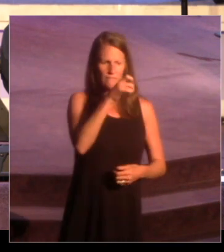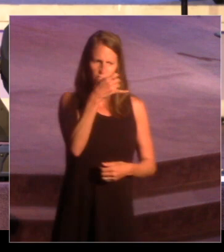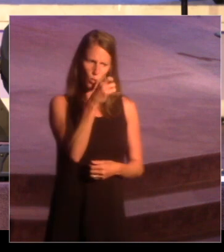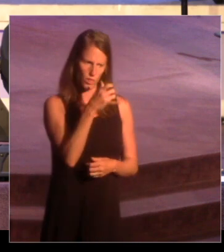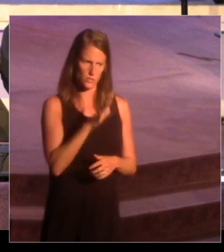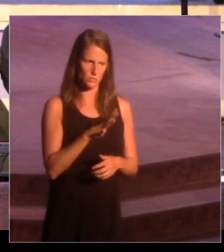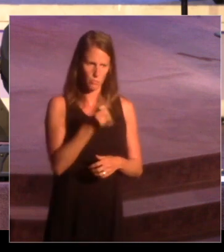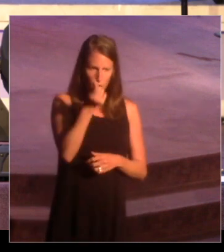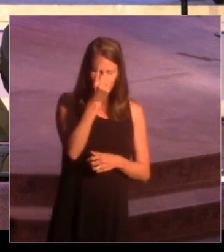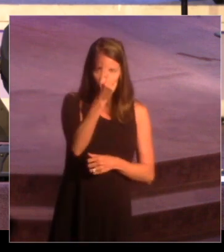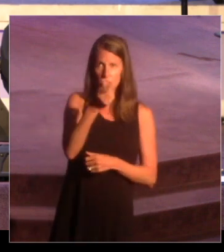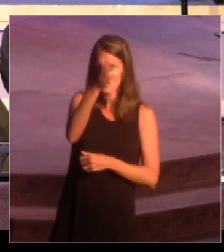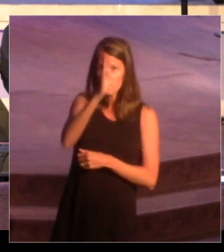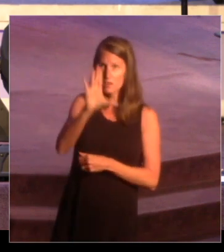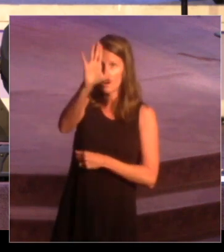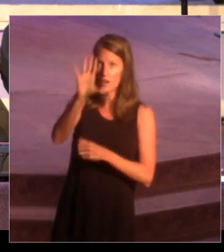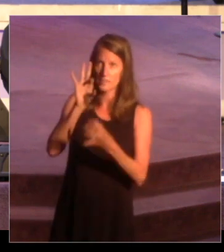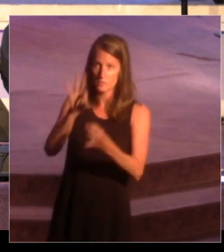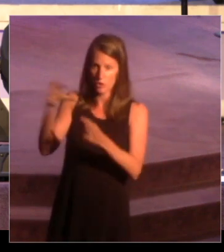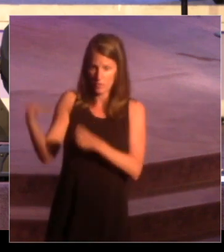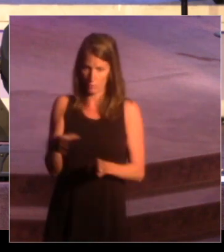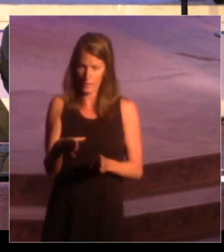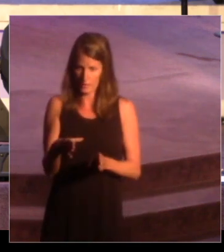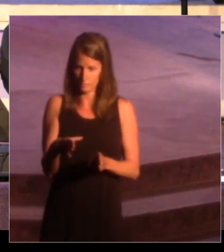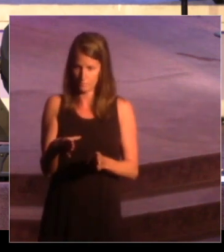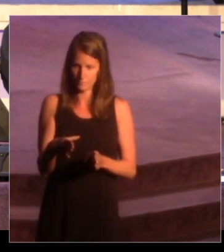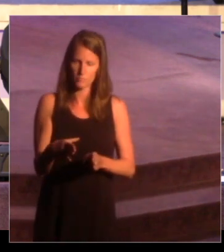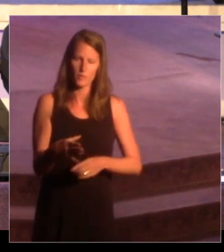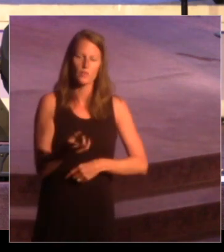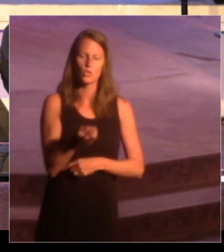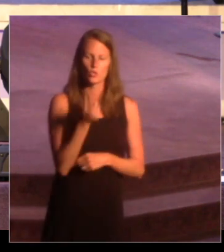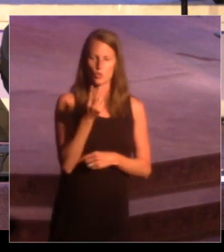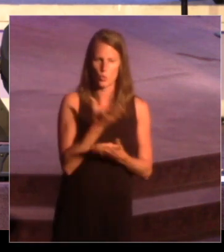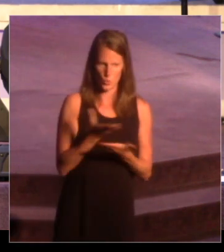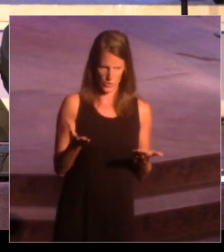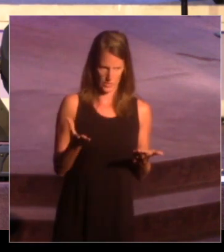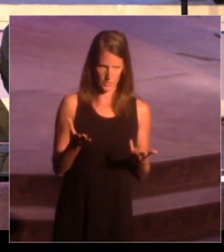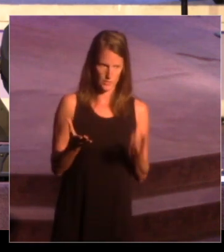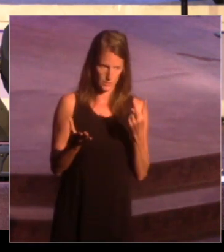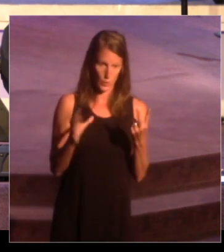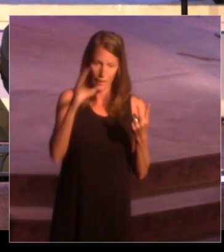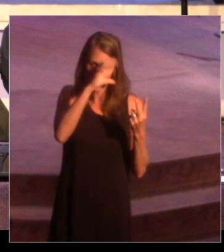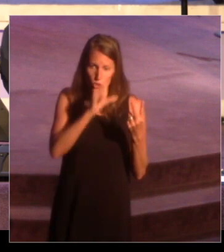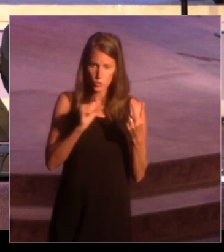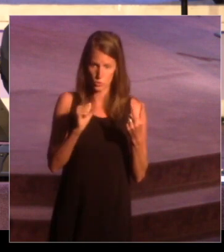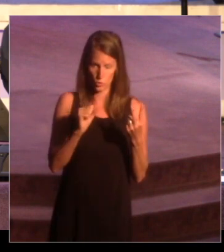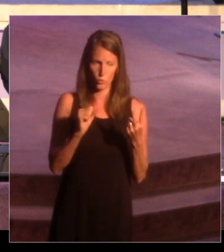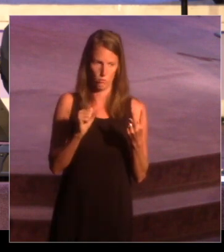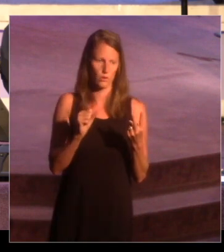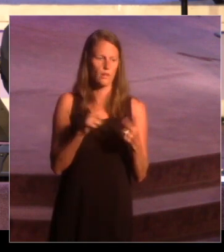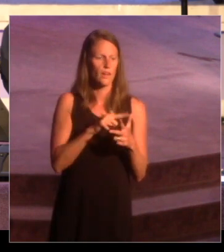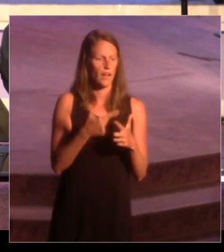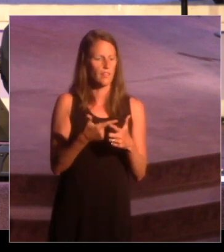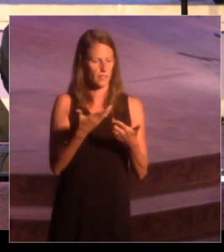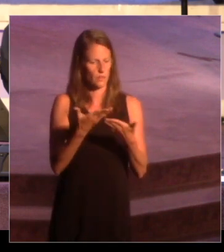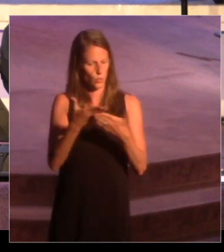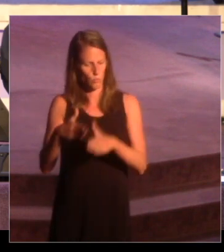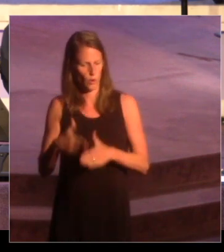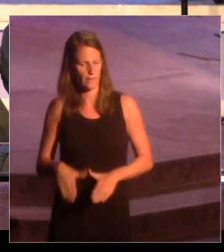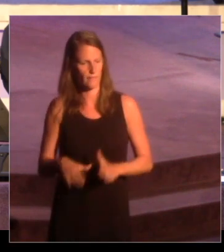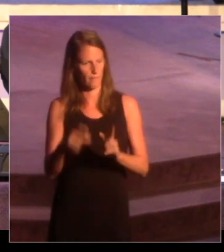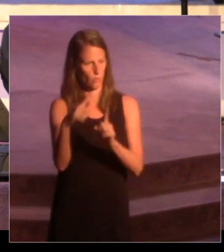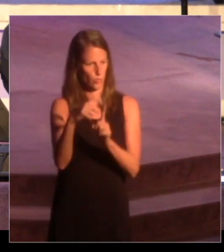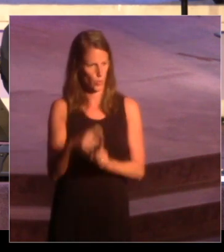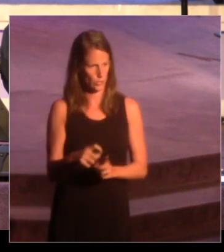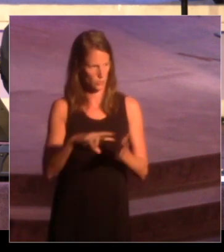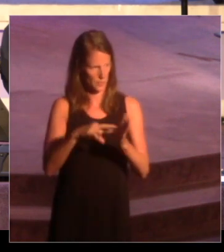is. There's two key assumptions. Before we break down these texts, we have to understand two key assumptions that Paul has that are underneath this